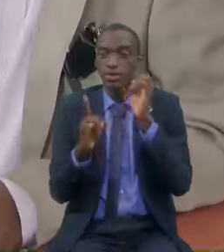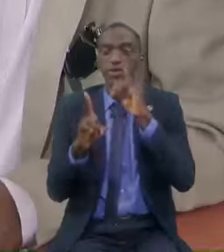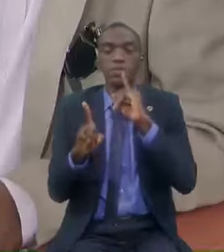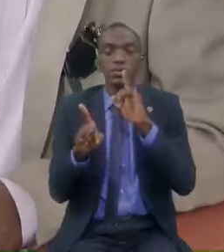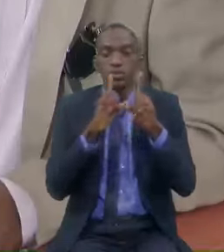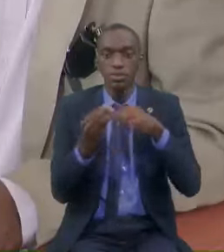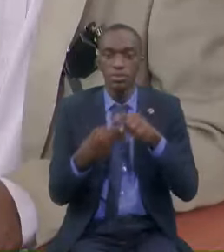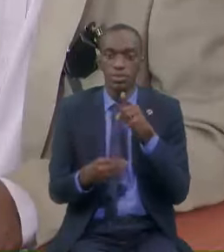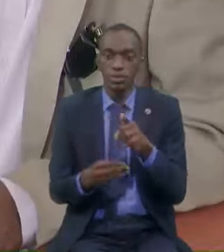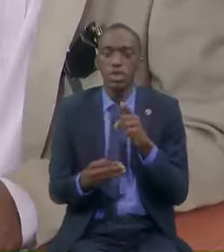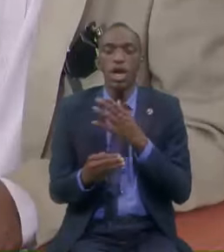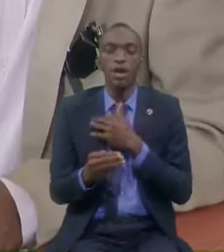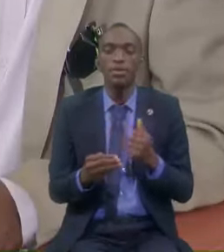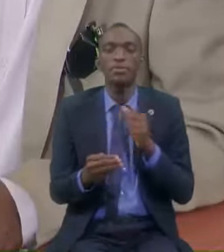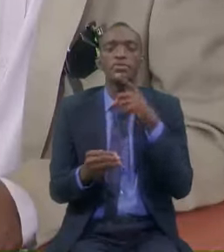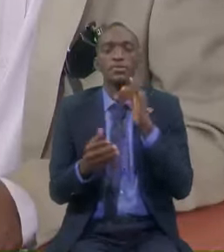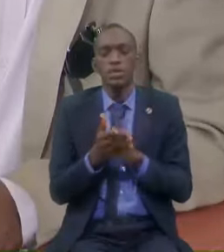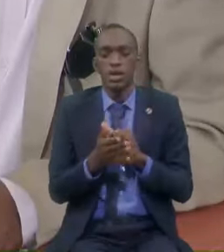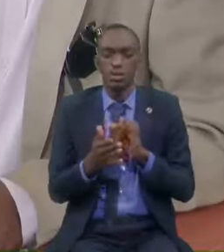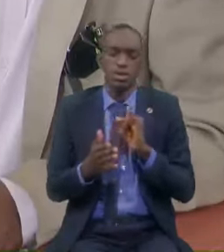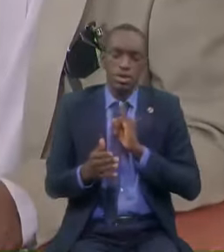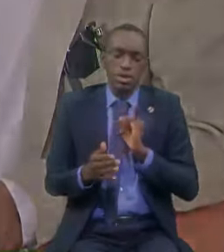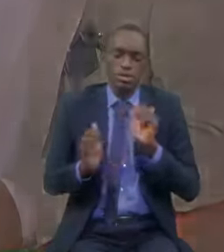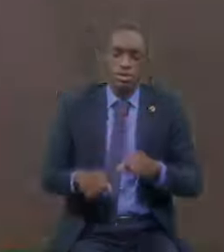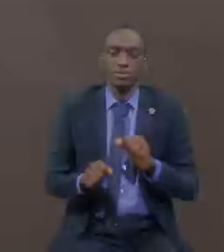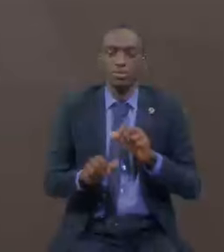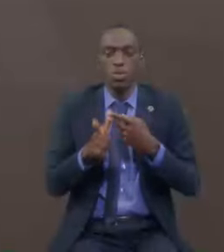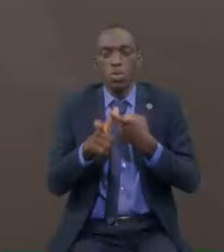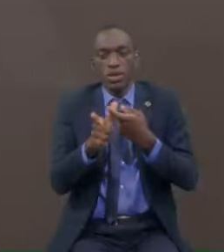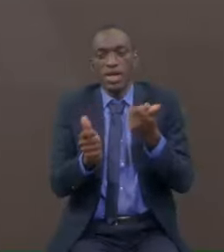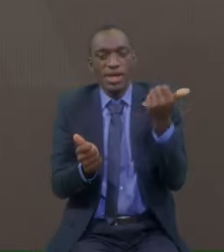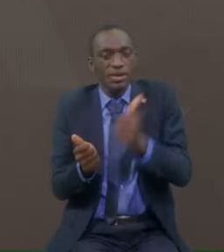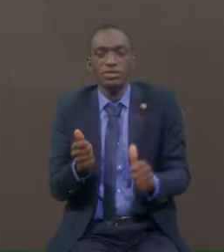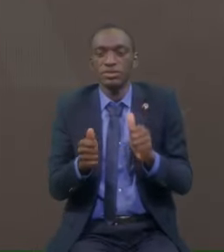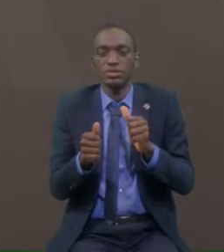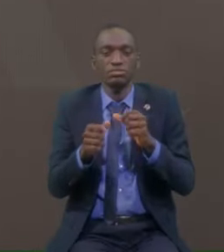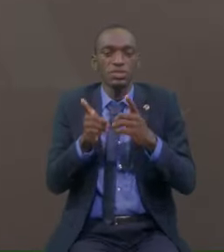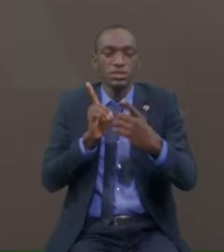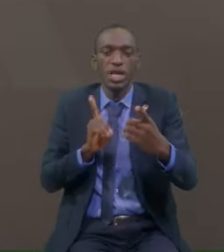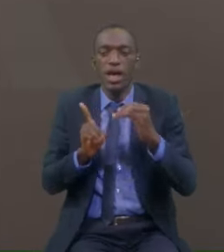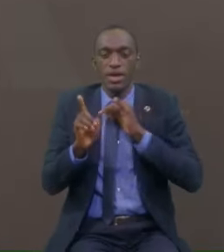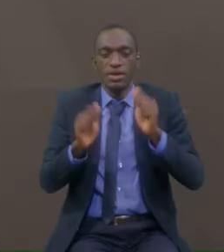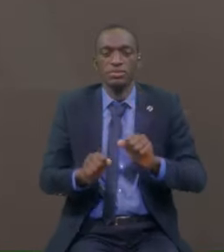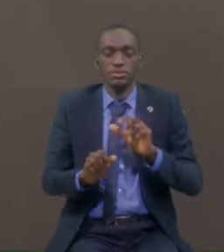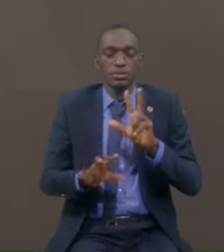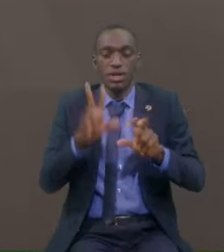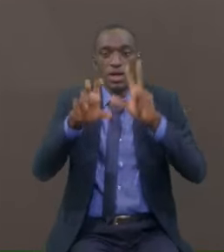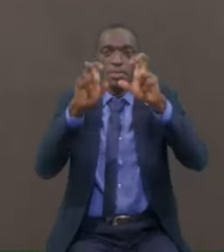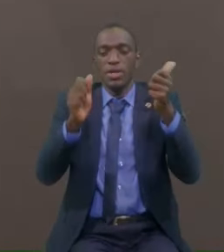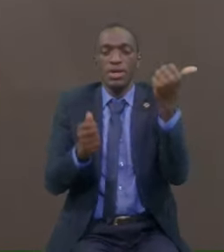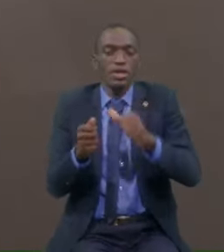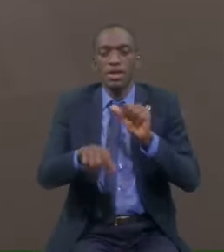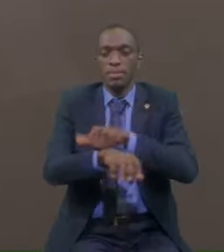run any distance. I can climb any mountain. Even the youth shall faint and be weary, and